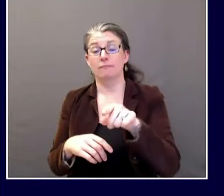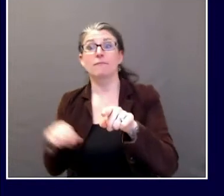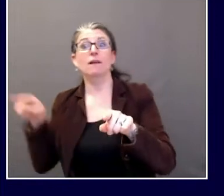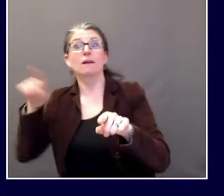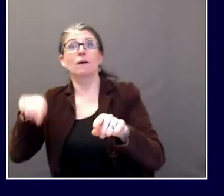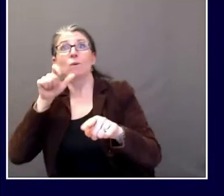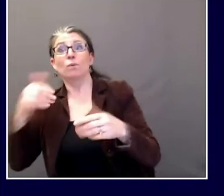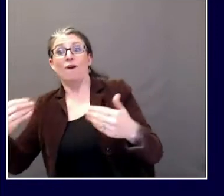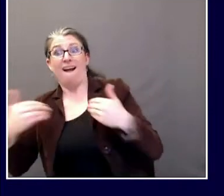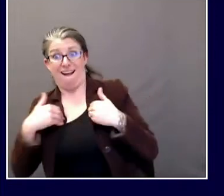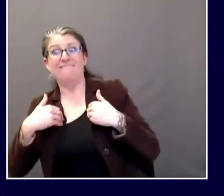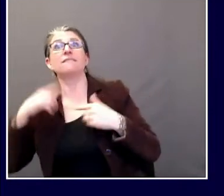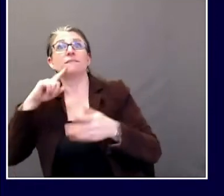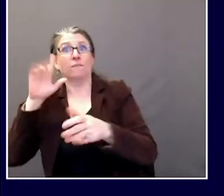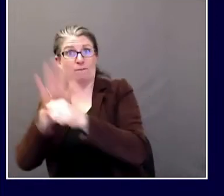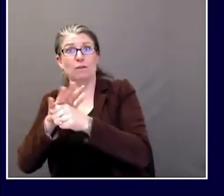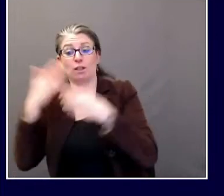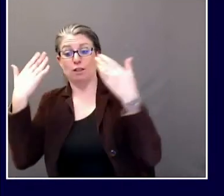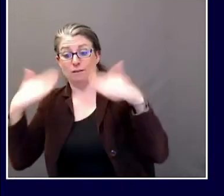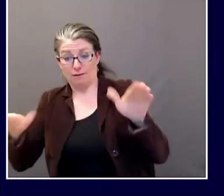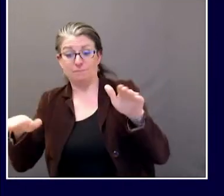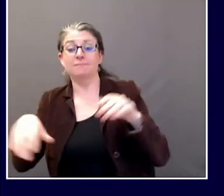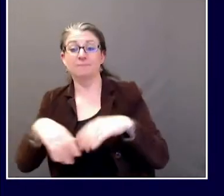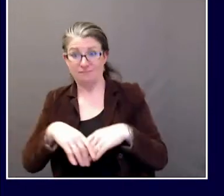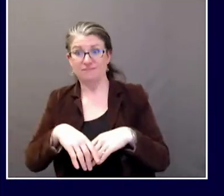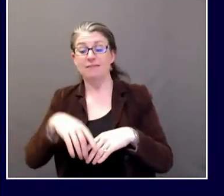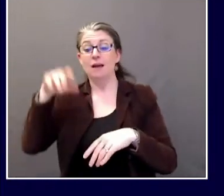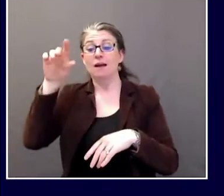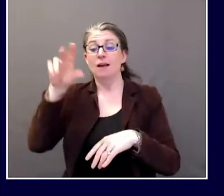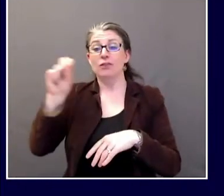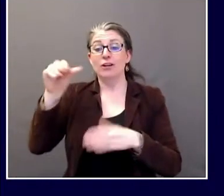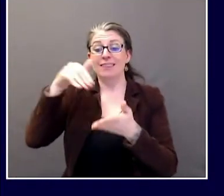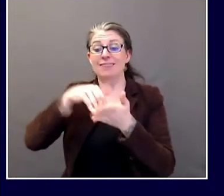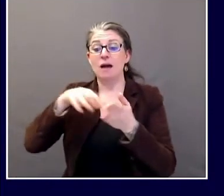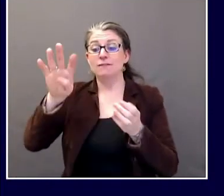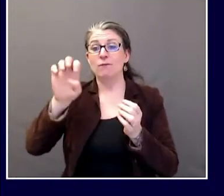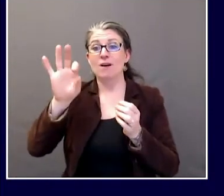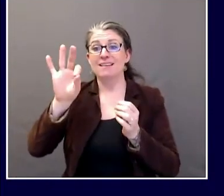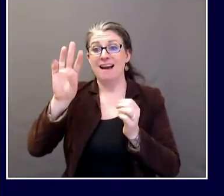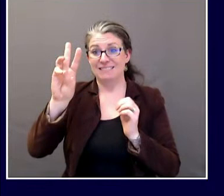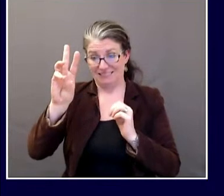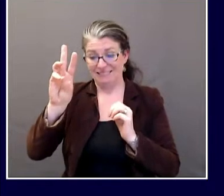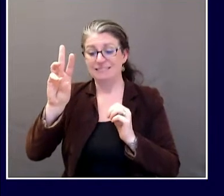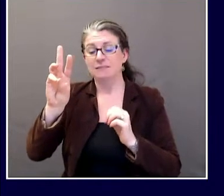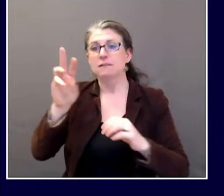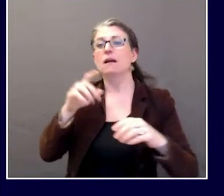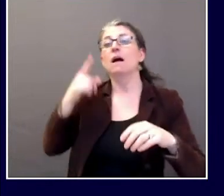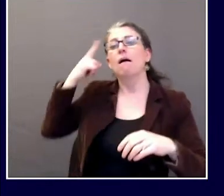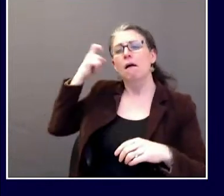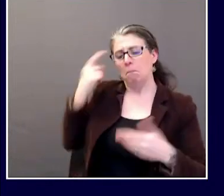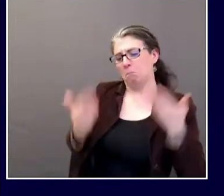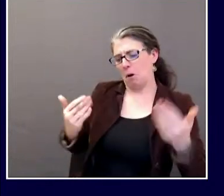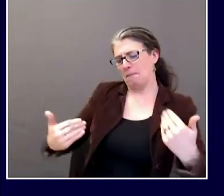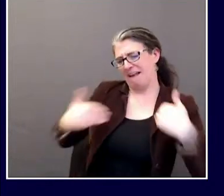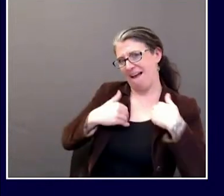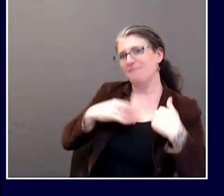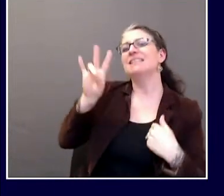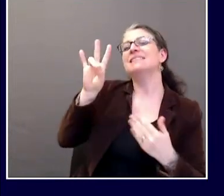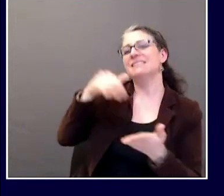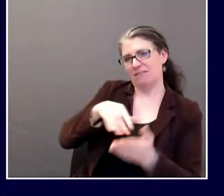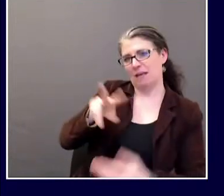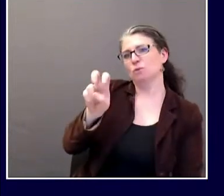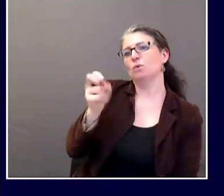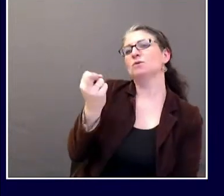1,357 people have been hospitalized. And right now in Maine, 194 people are hospitalized with